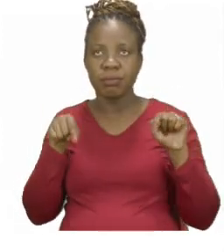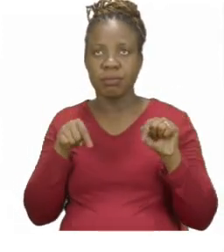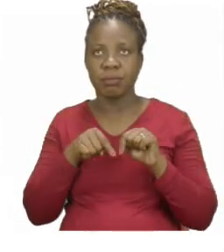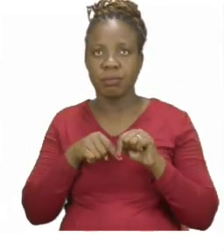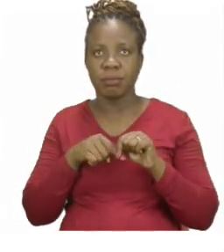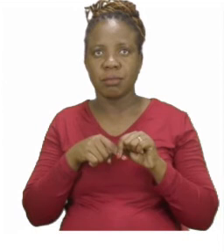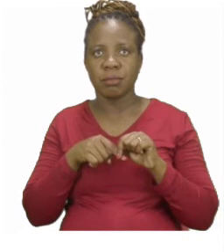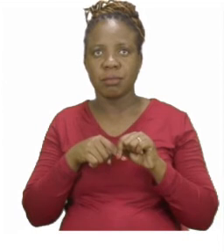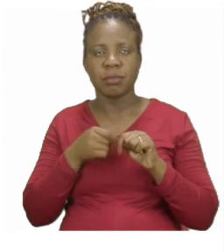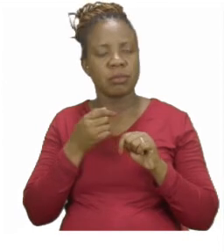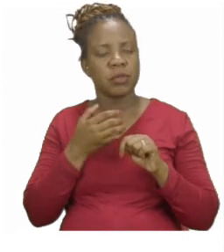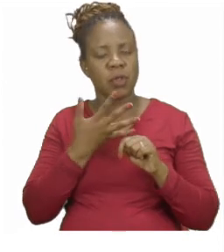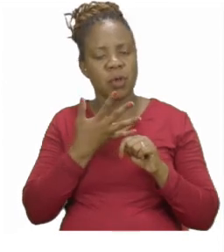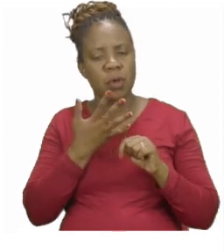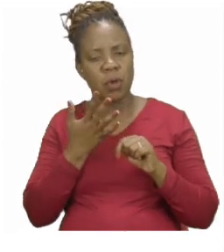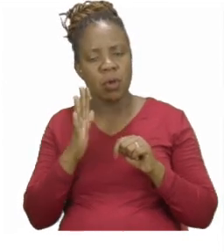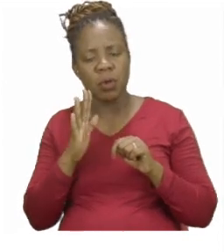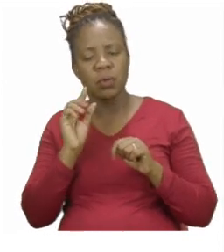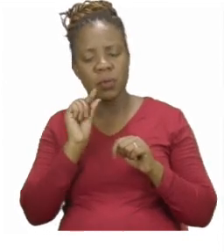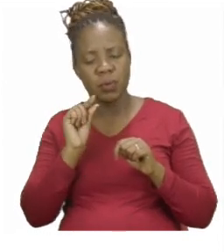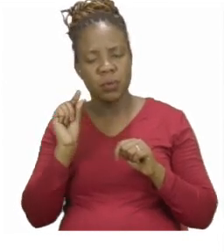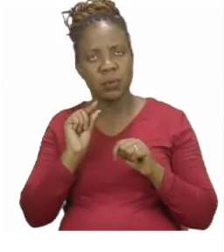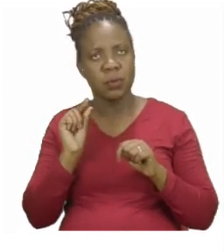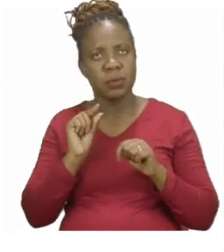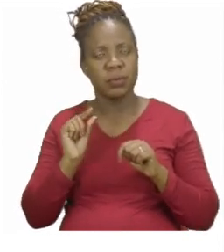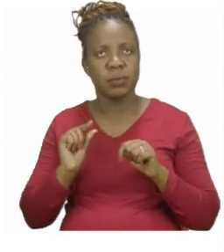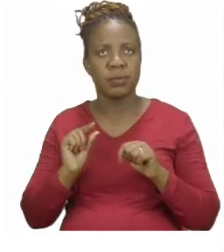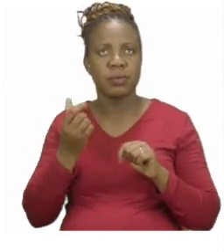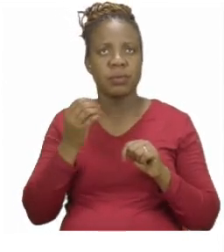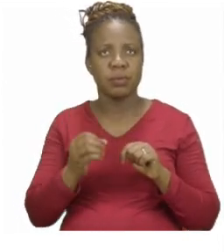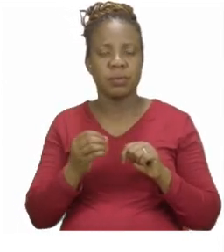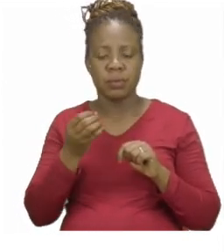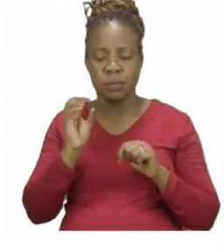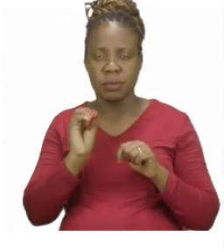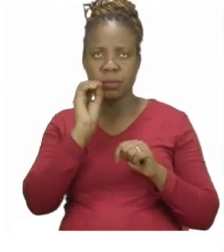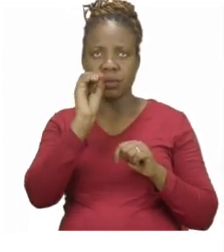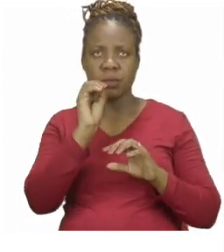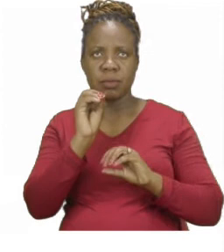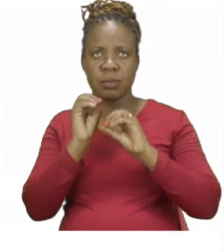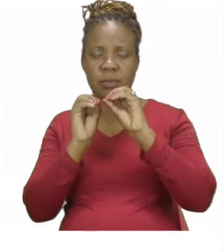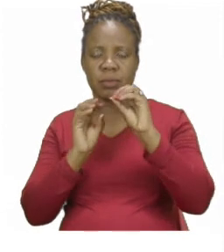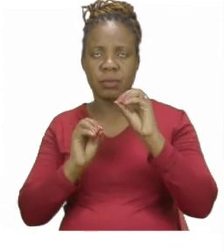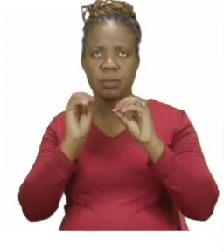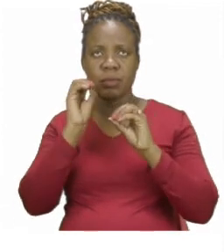the words that you need to finish all the sentences in the